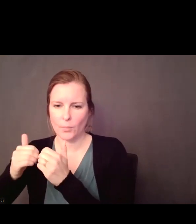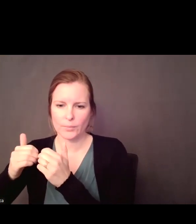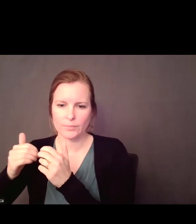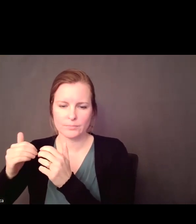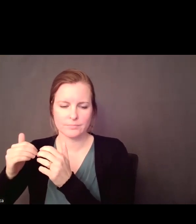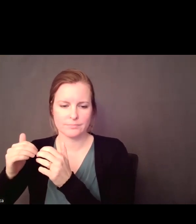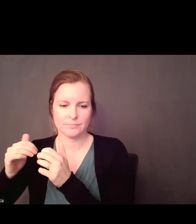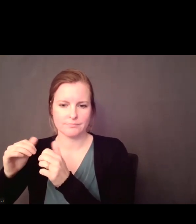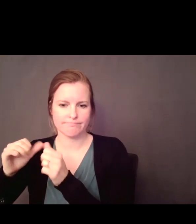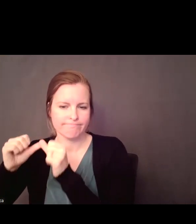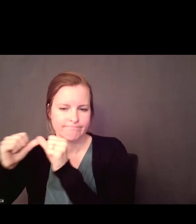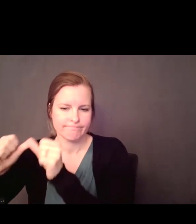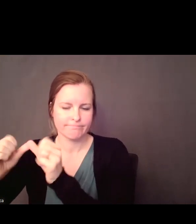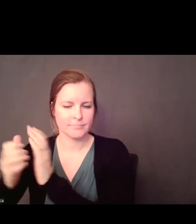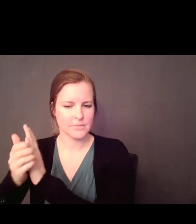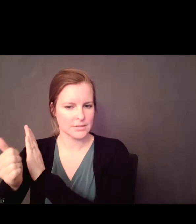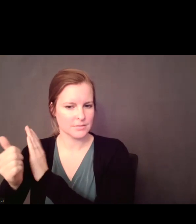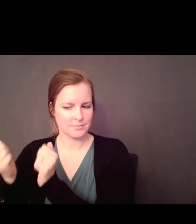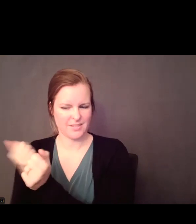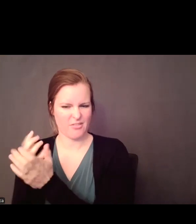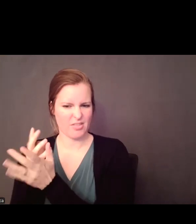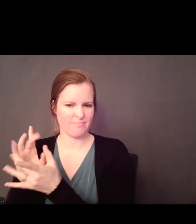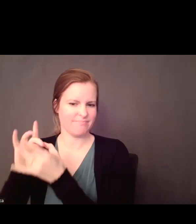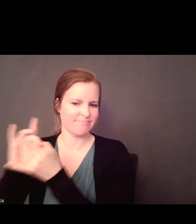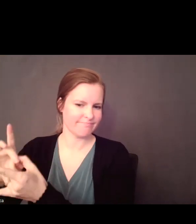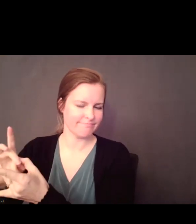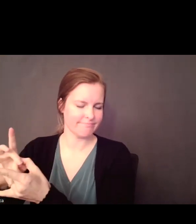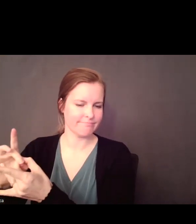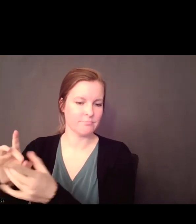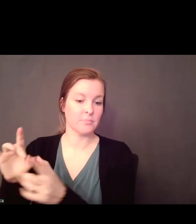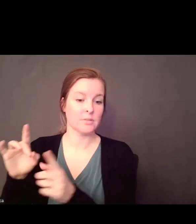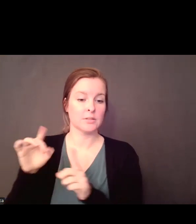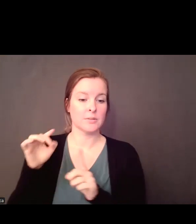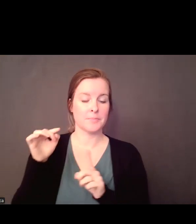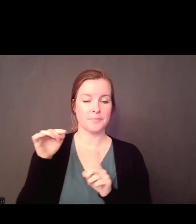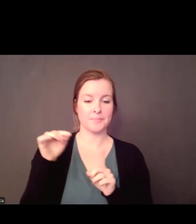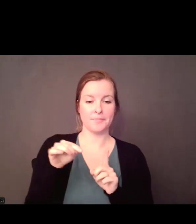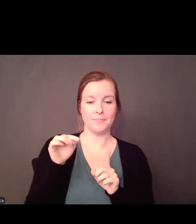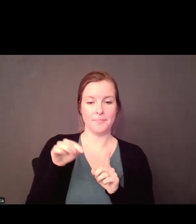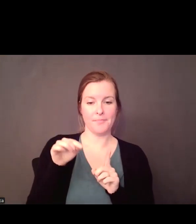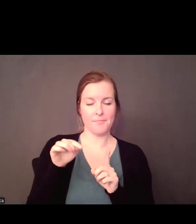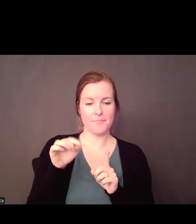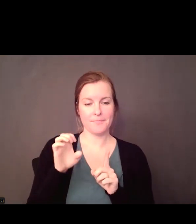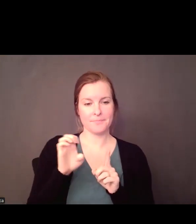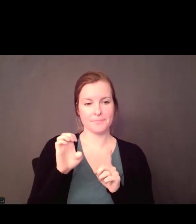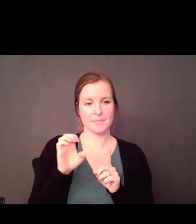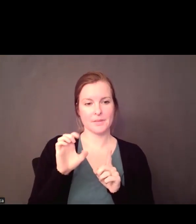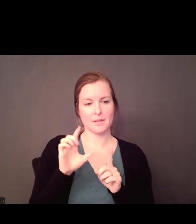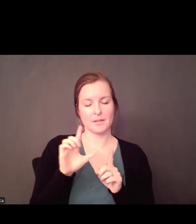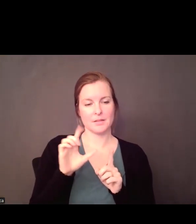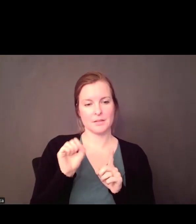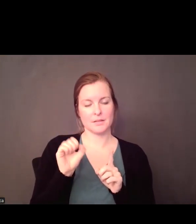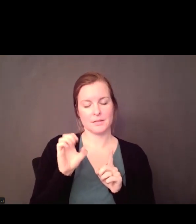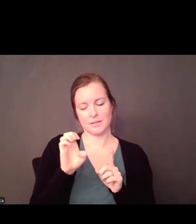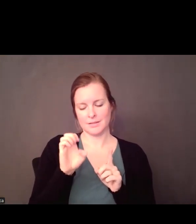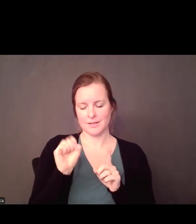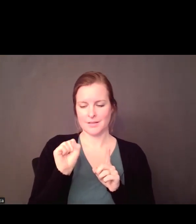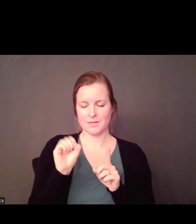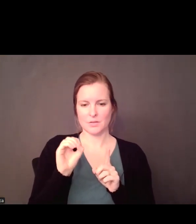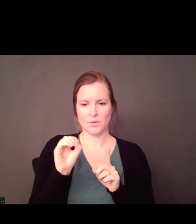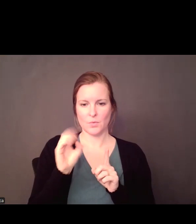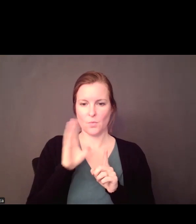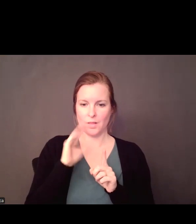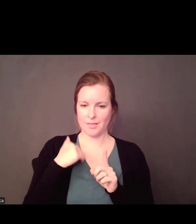the skills, and so on and so forth. So even though the ESO will have 10 hours of